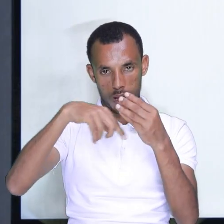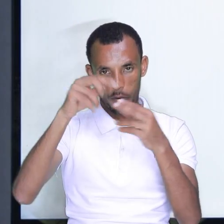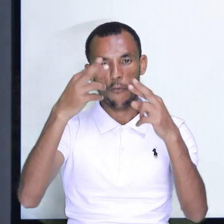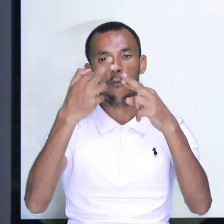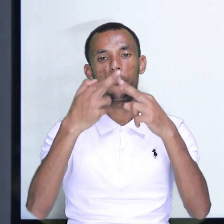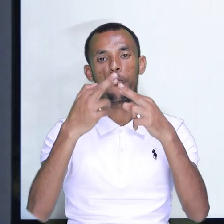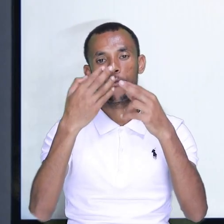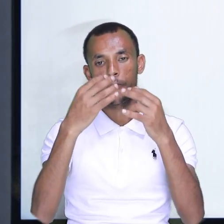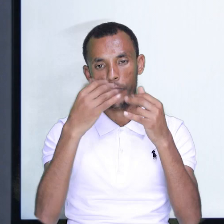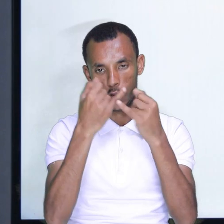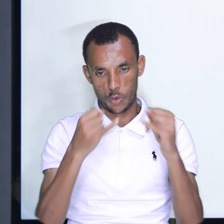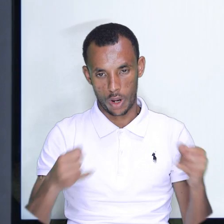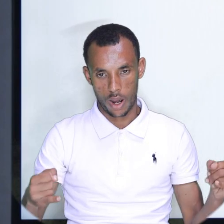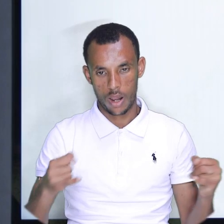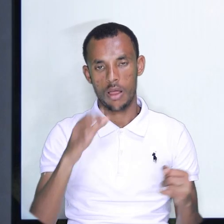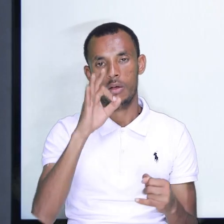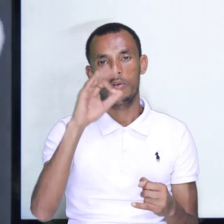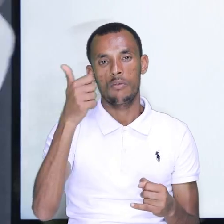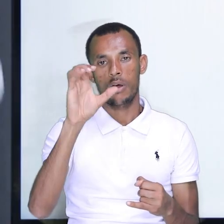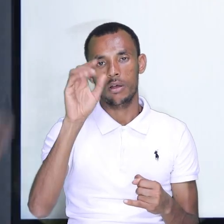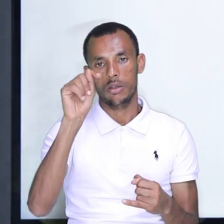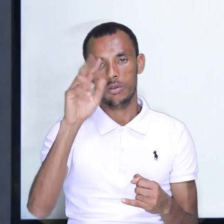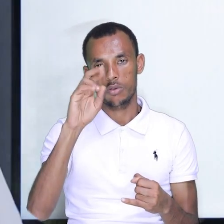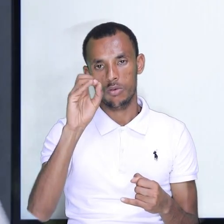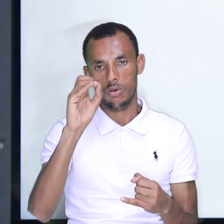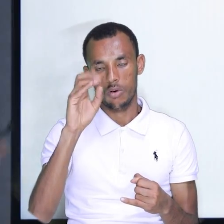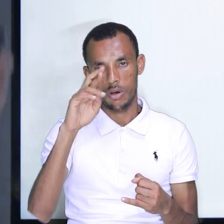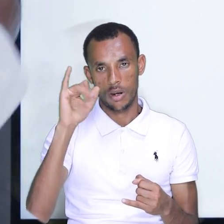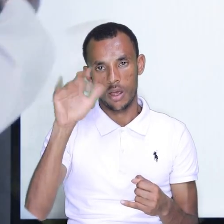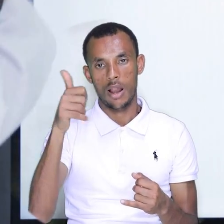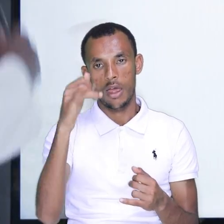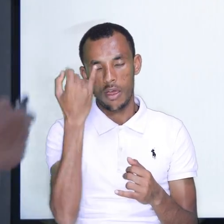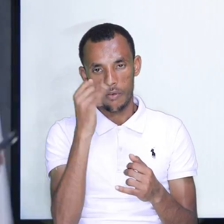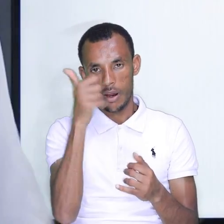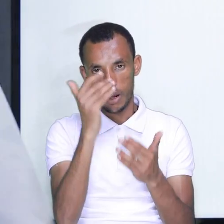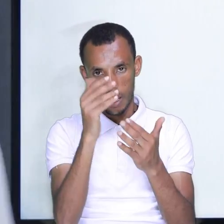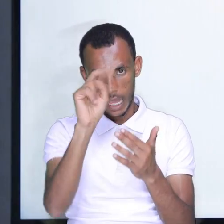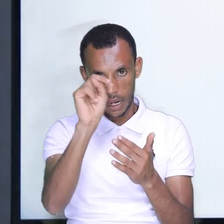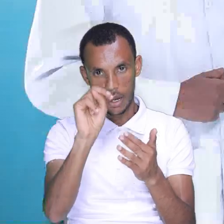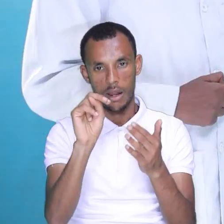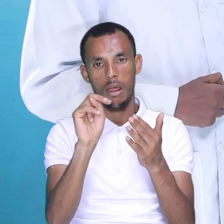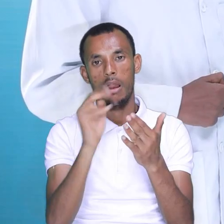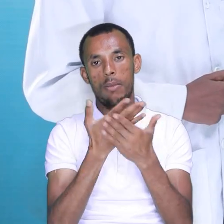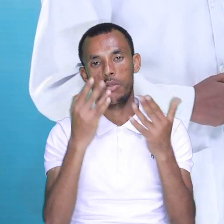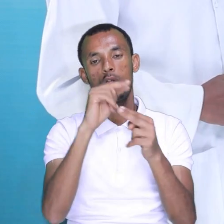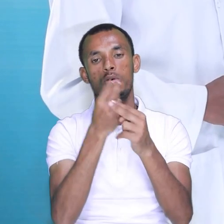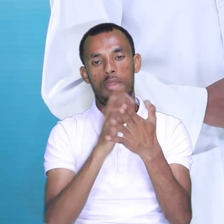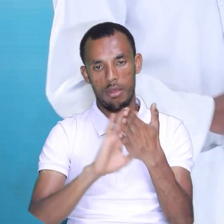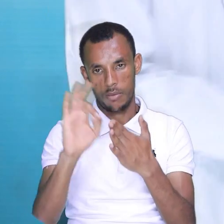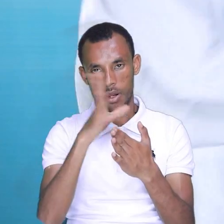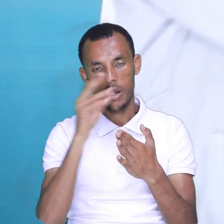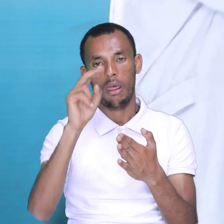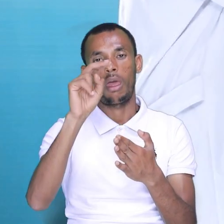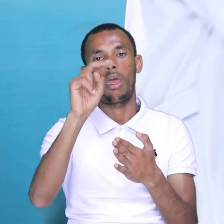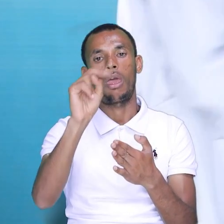factorials. What is a factorial? We are defining that if n is an element of natural number, then